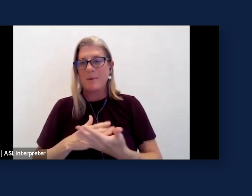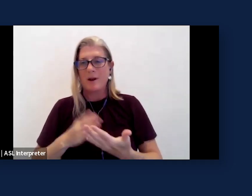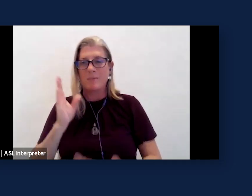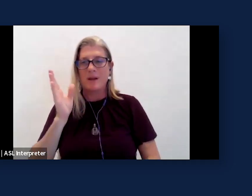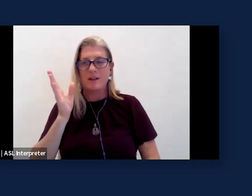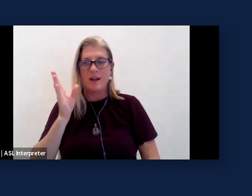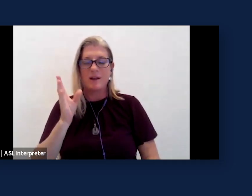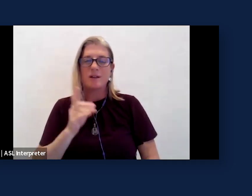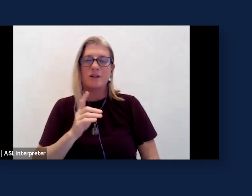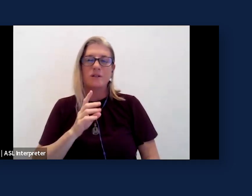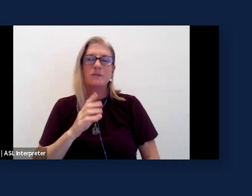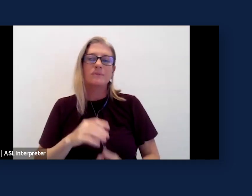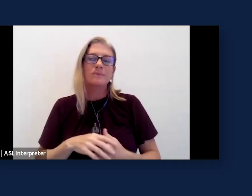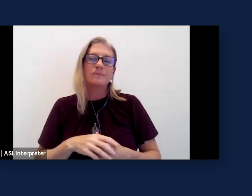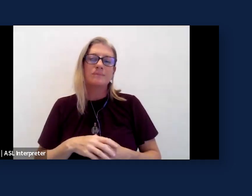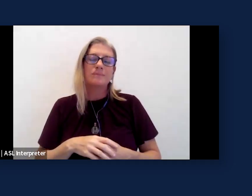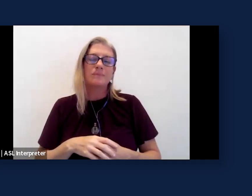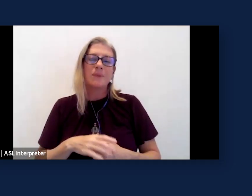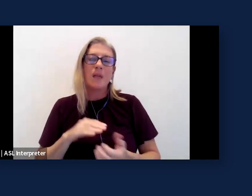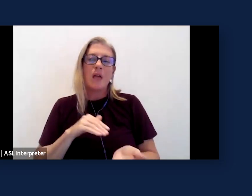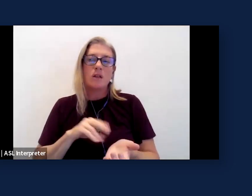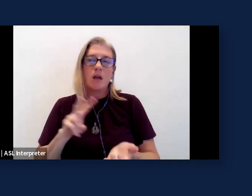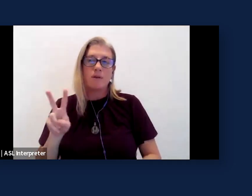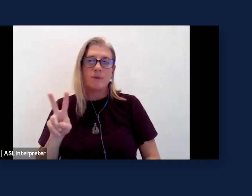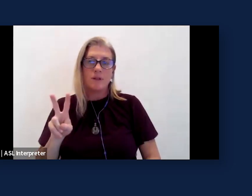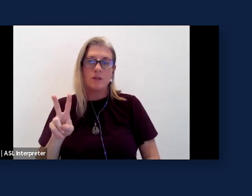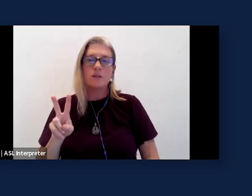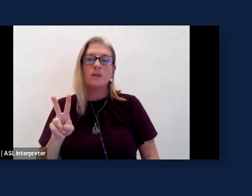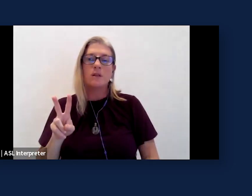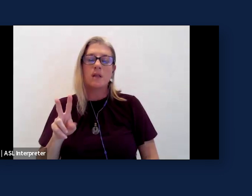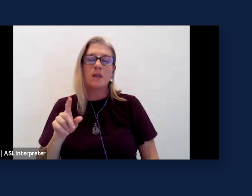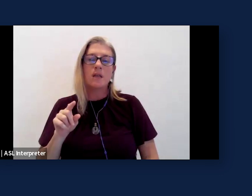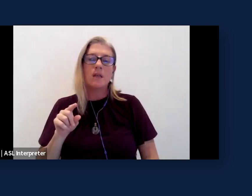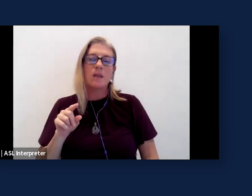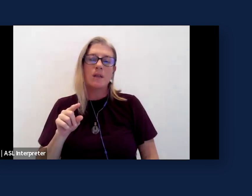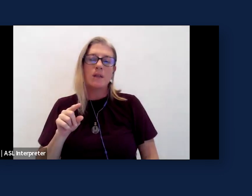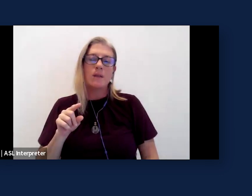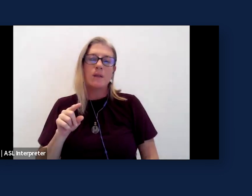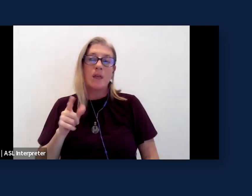about. So, Dr. Vanderberg actually went over,